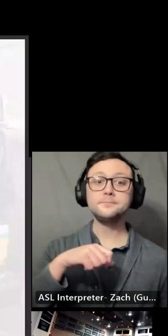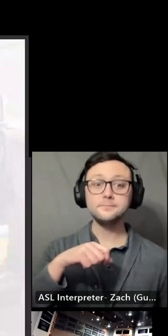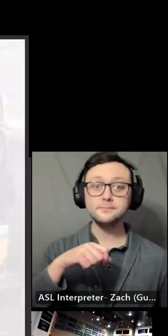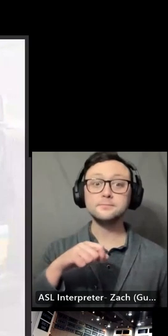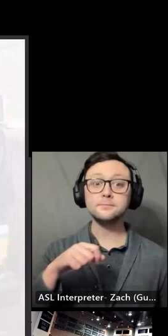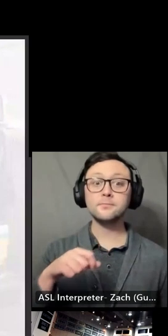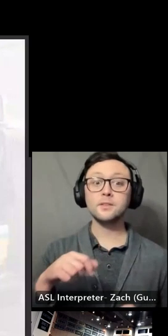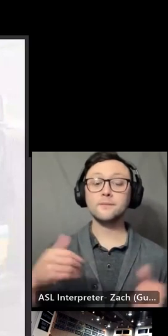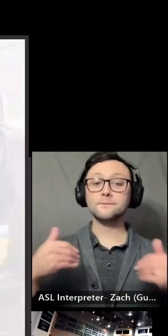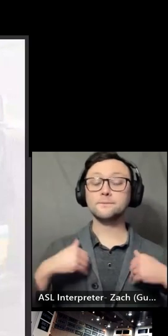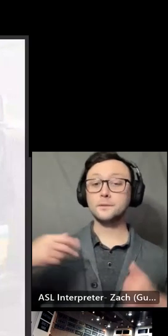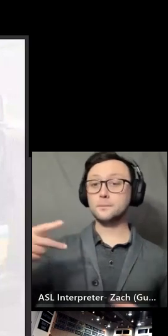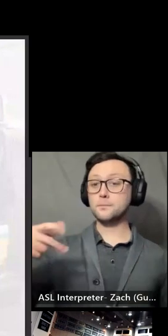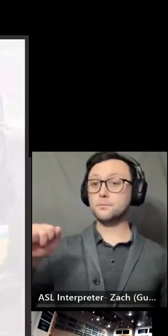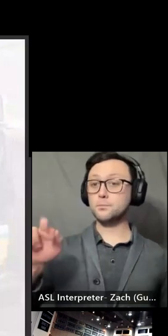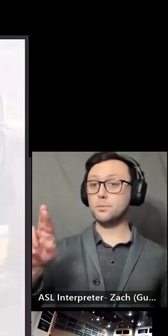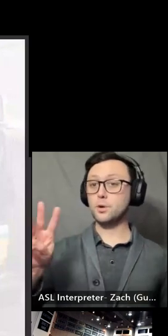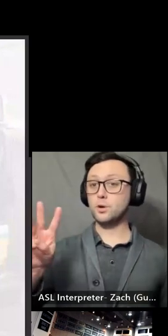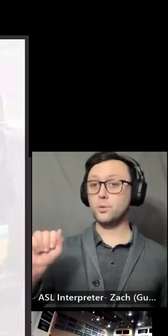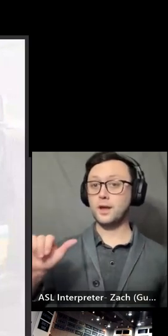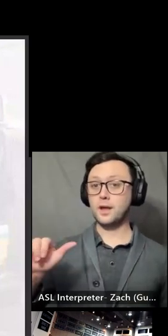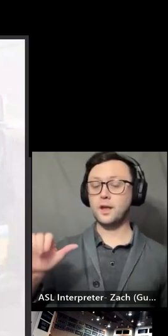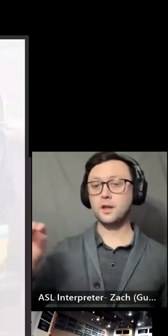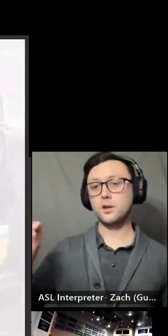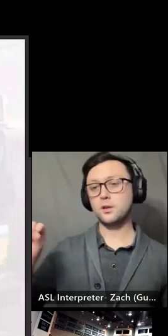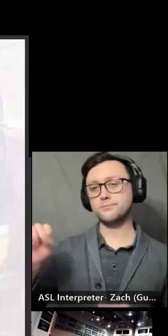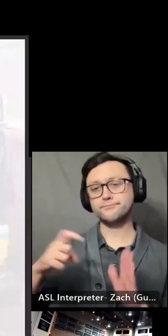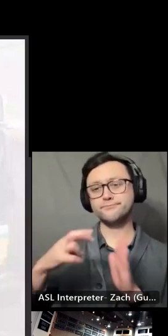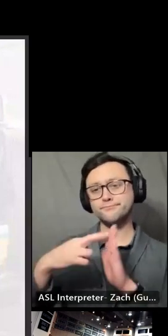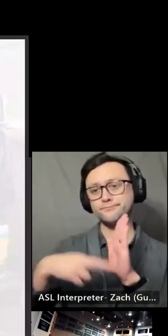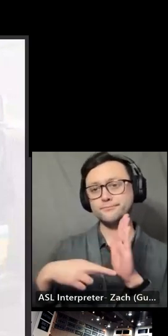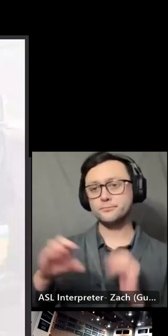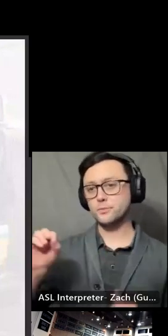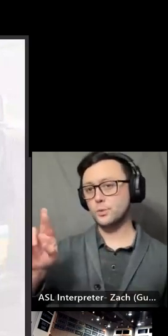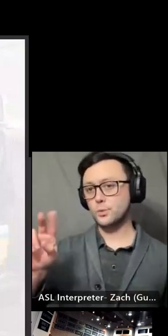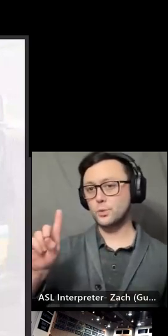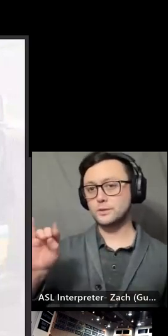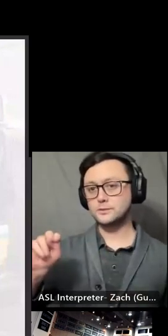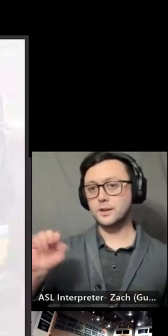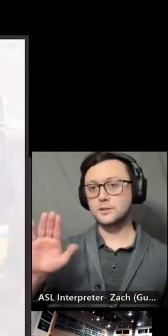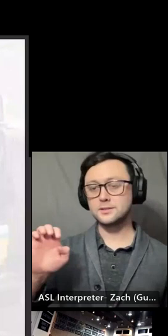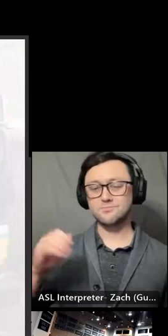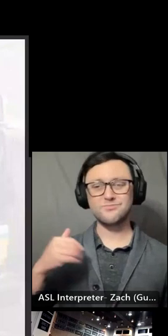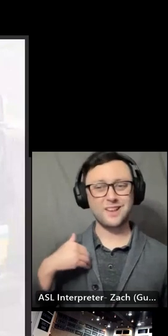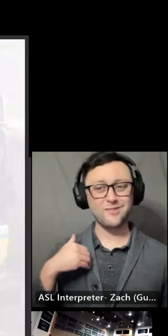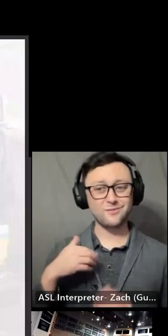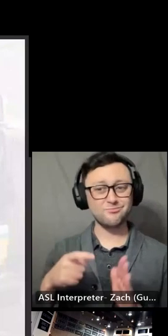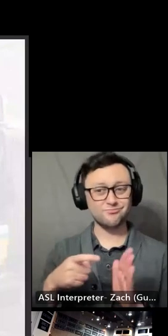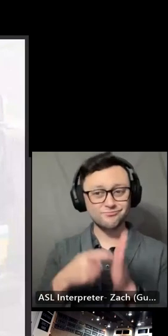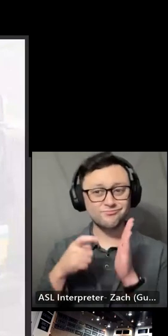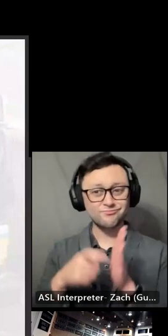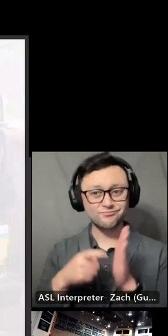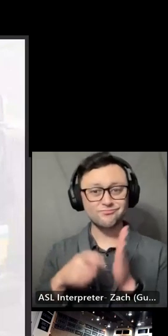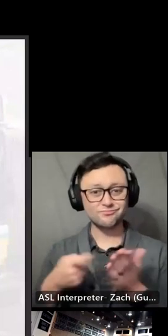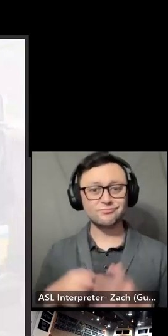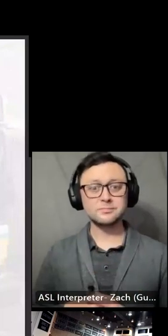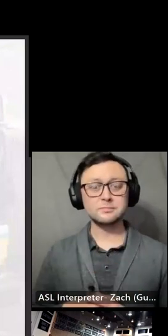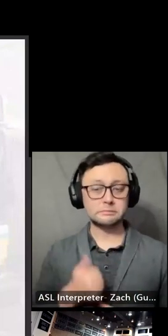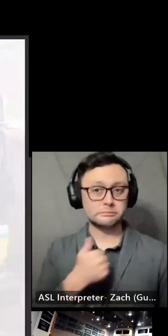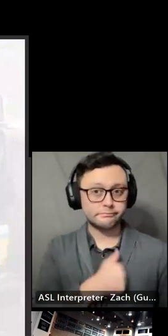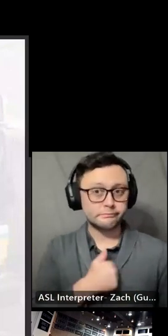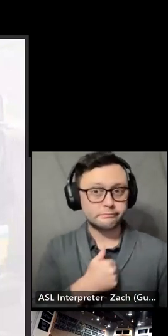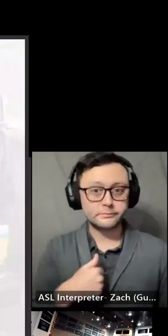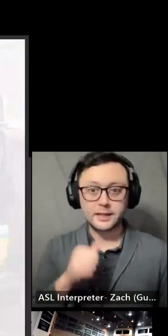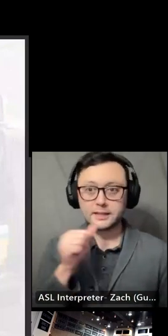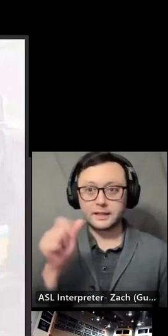a parkway ordinance. There are setback requirements. And I'm sorry, I didn't think of